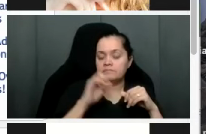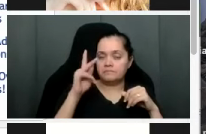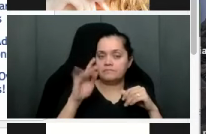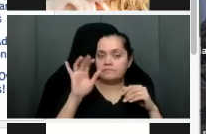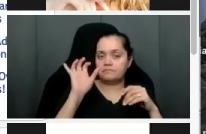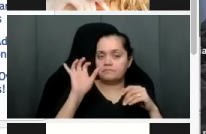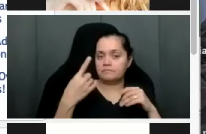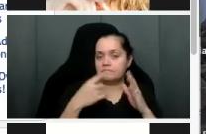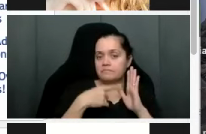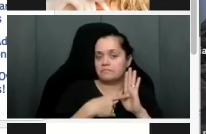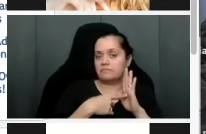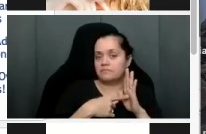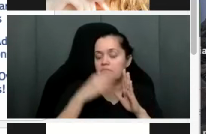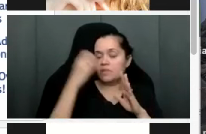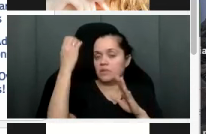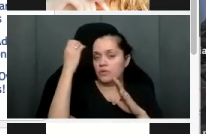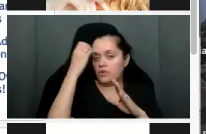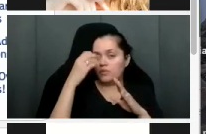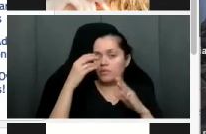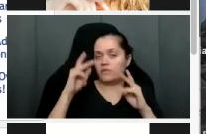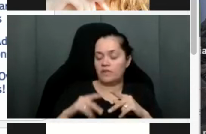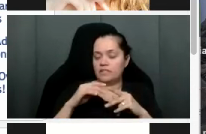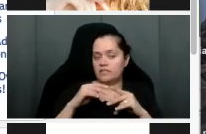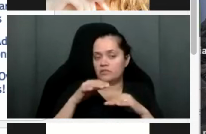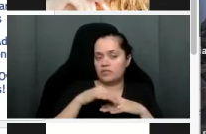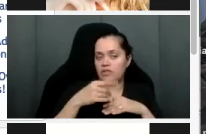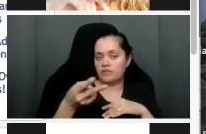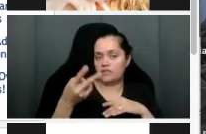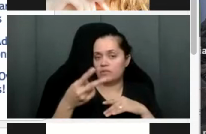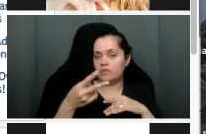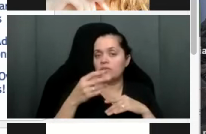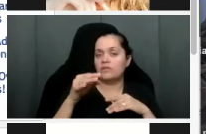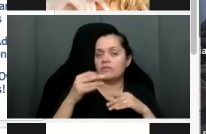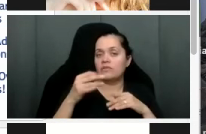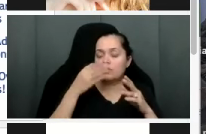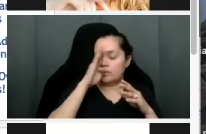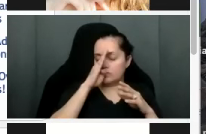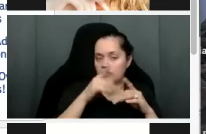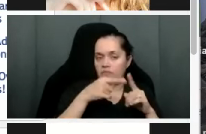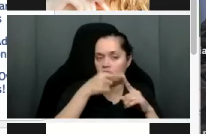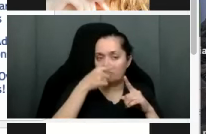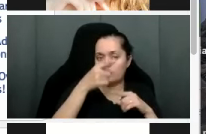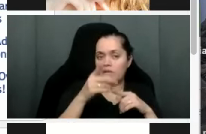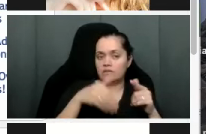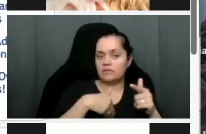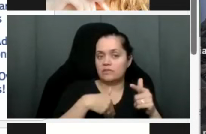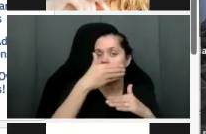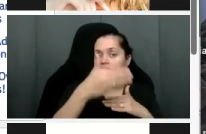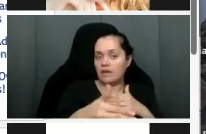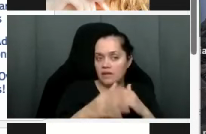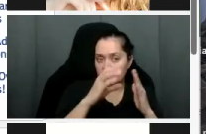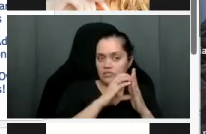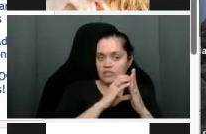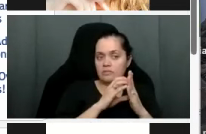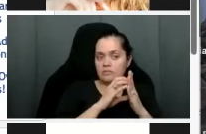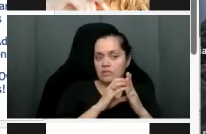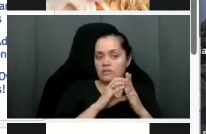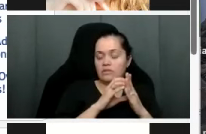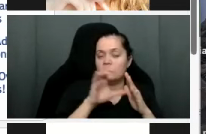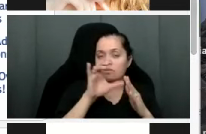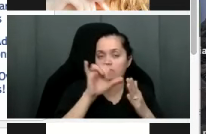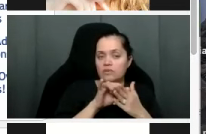one example, Europe, Physical Geography 2. Now, if you want to go right from there to the next chapter, you can do